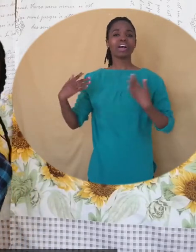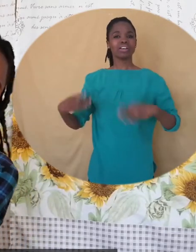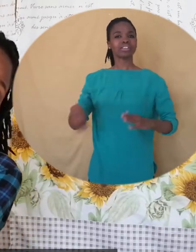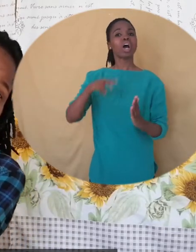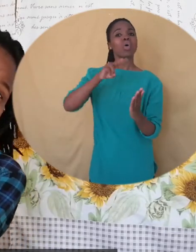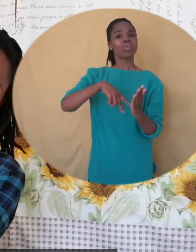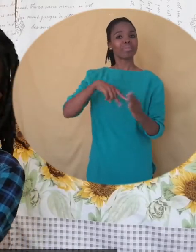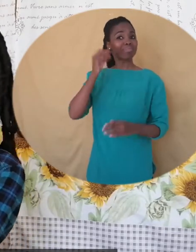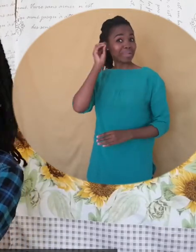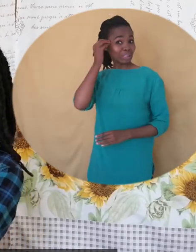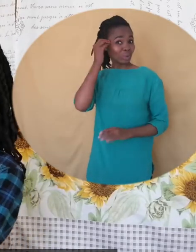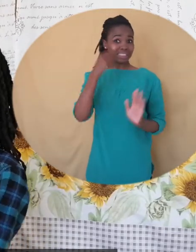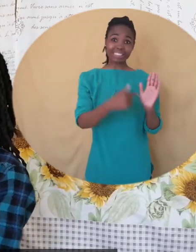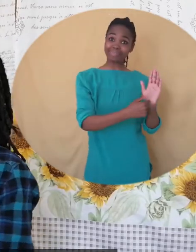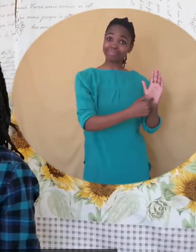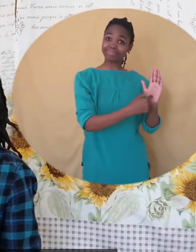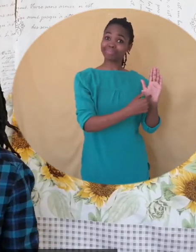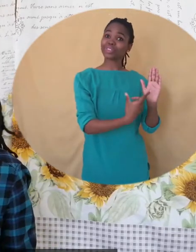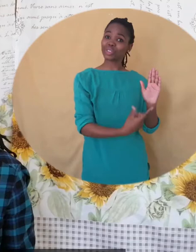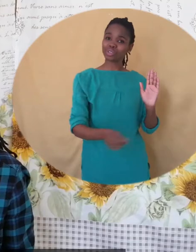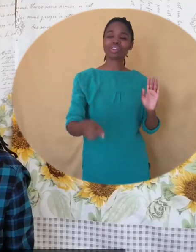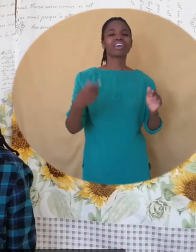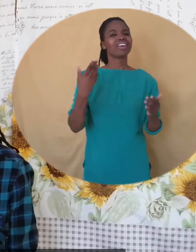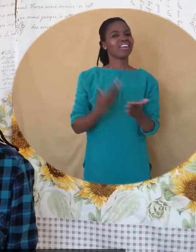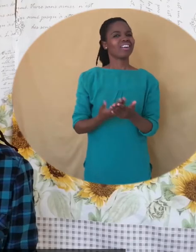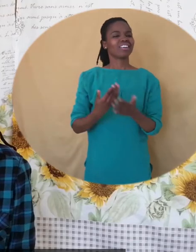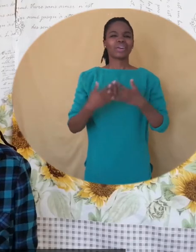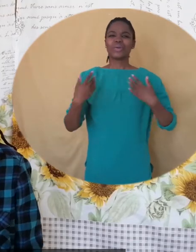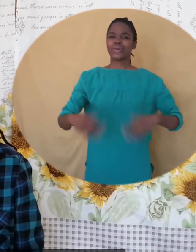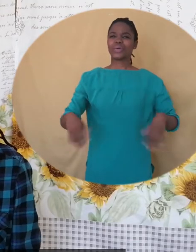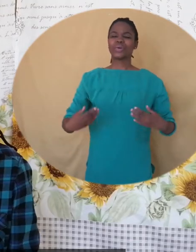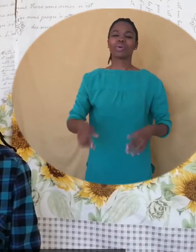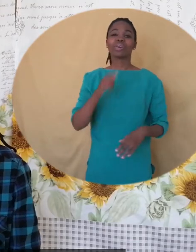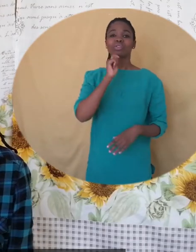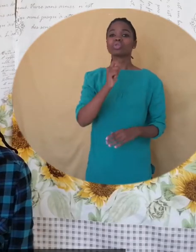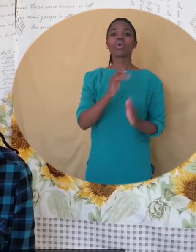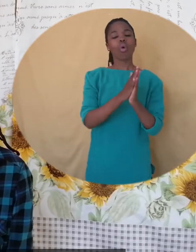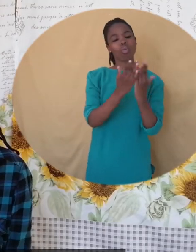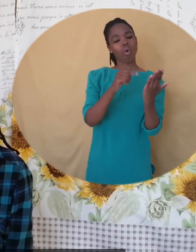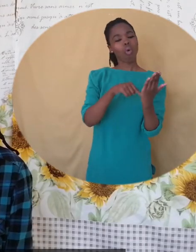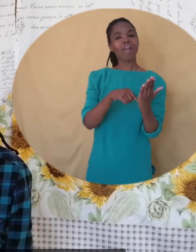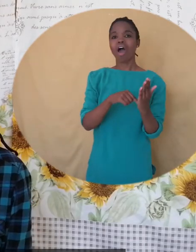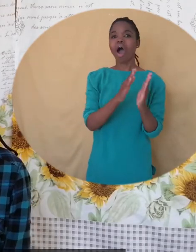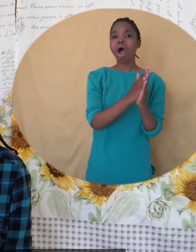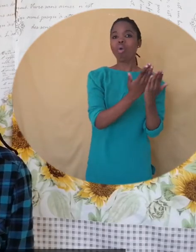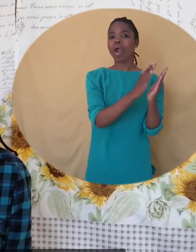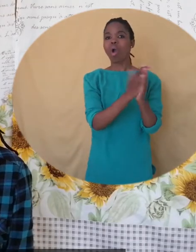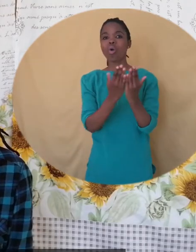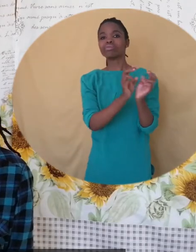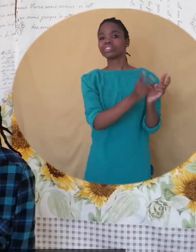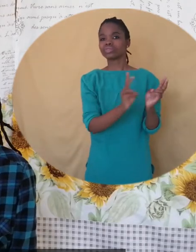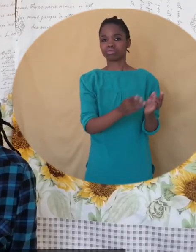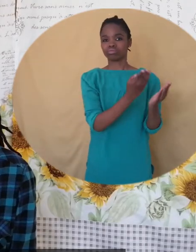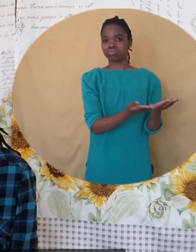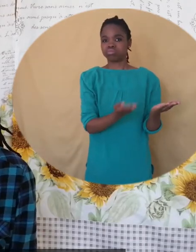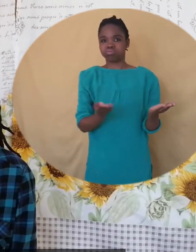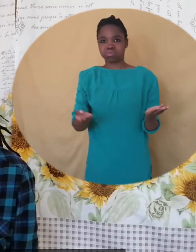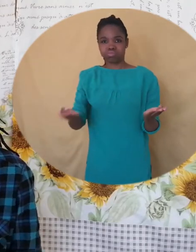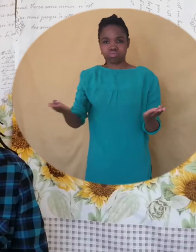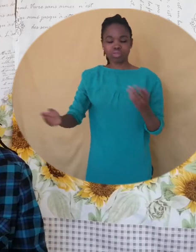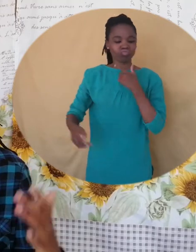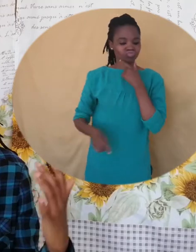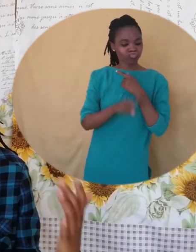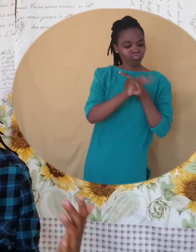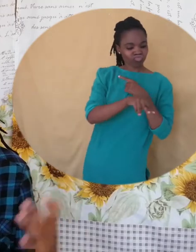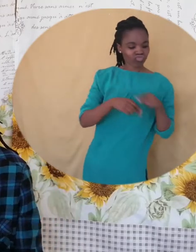The second book that I'm reading, which is quite interesting, I can easily read between 3 or 4 books at the same time,